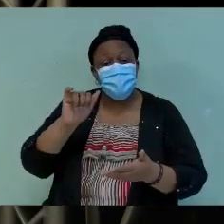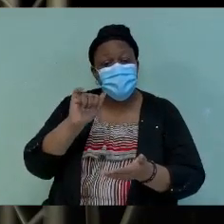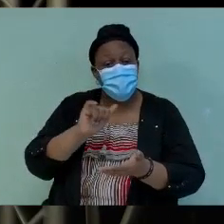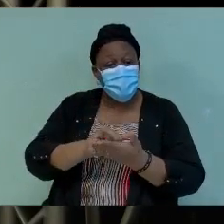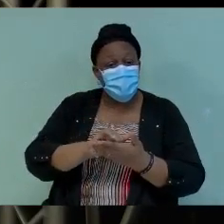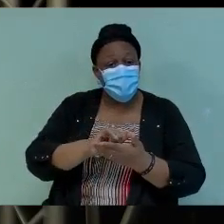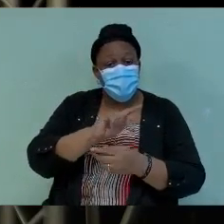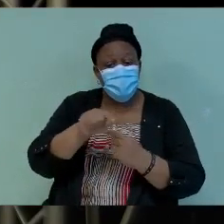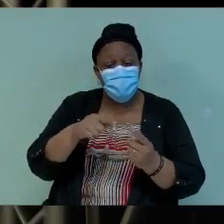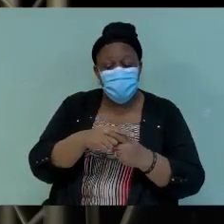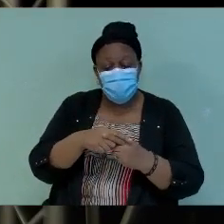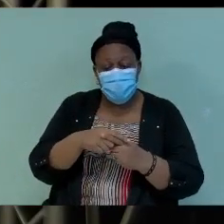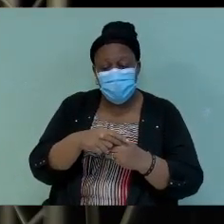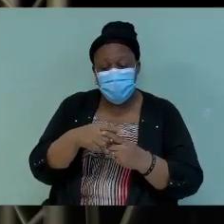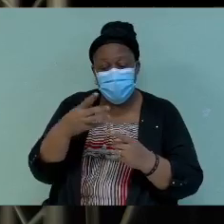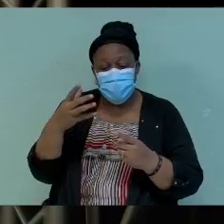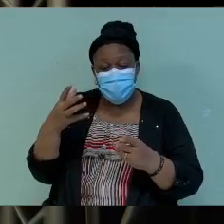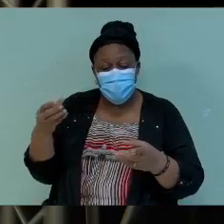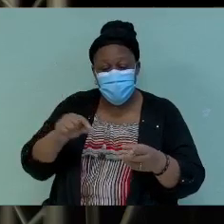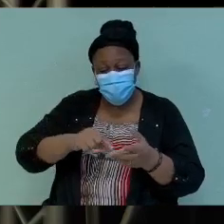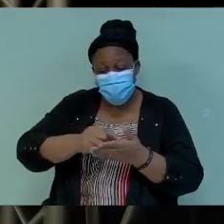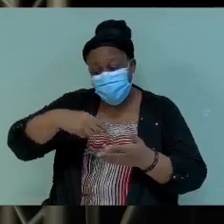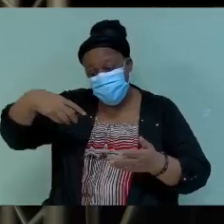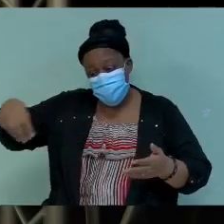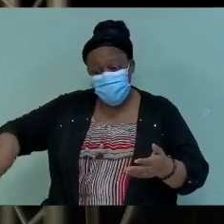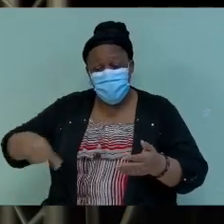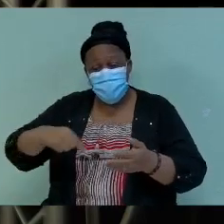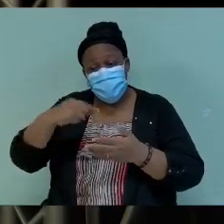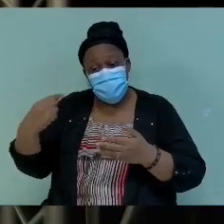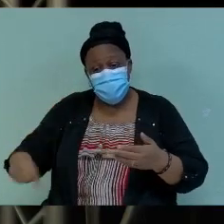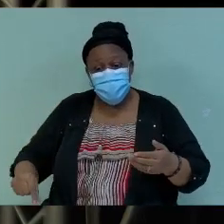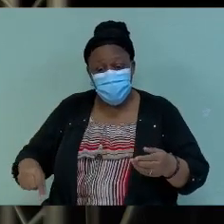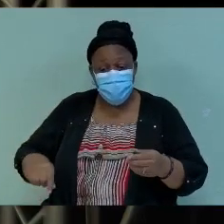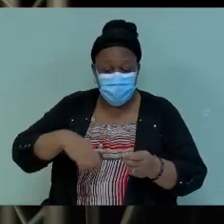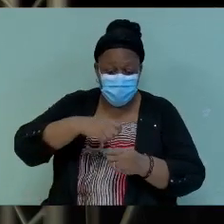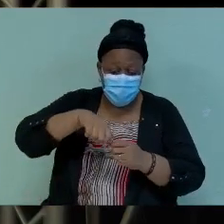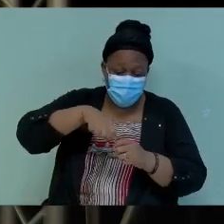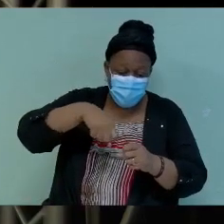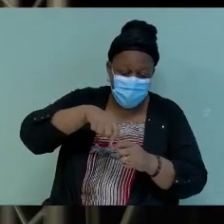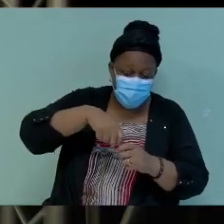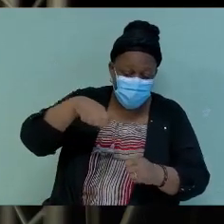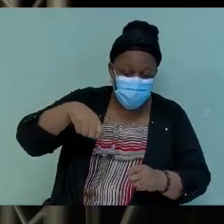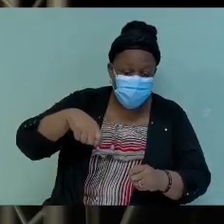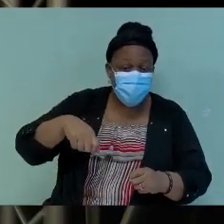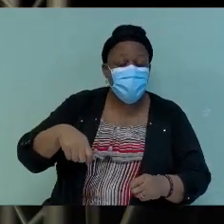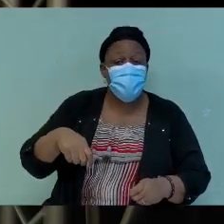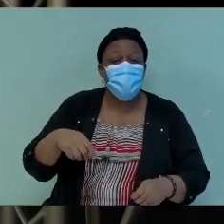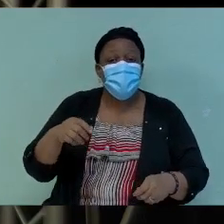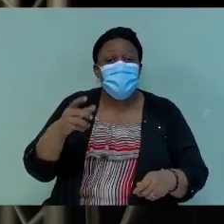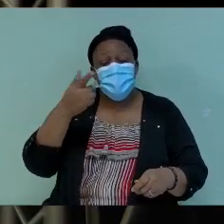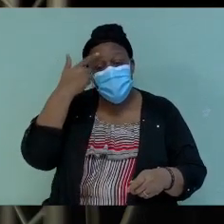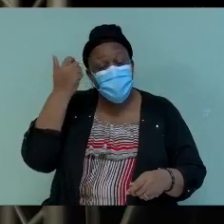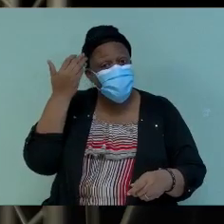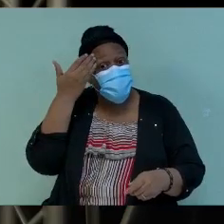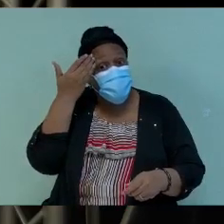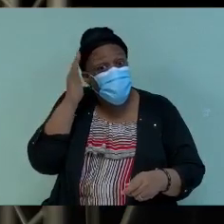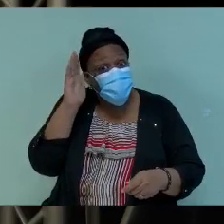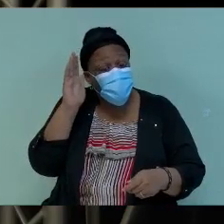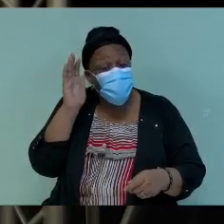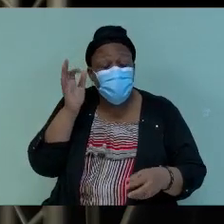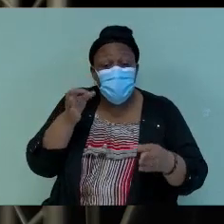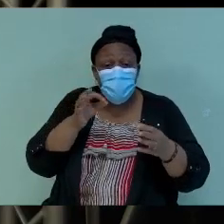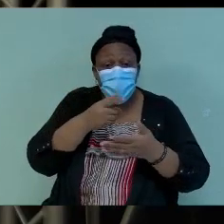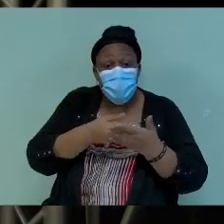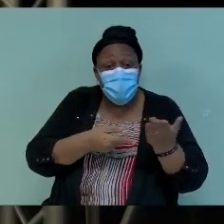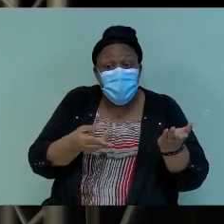support of all the medical offices, etc., who are involved. So on behalf of the Solid